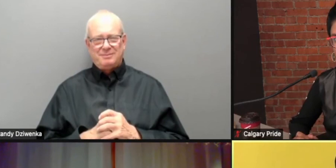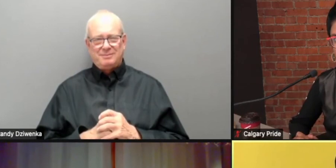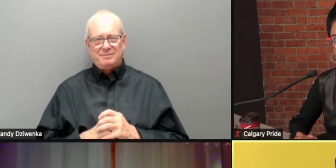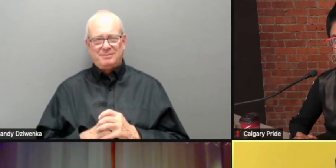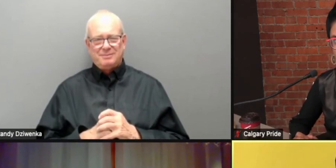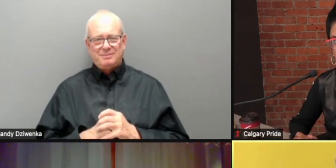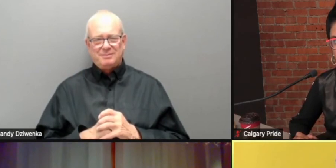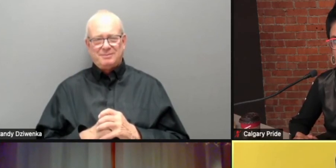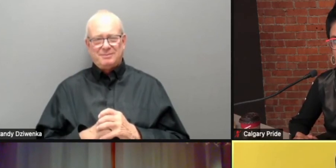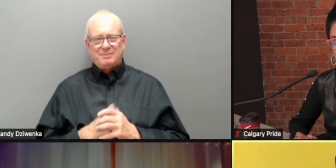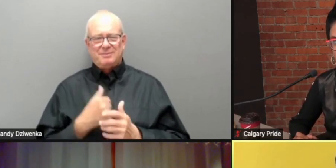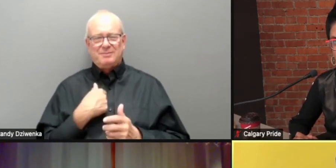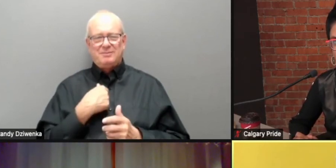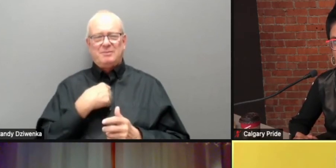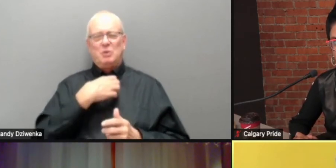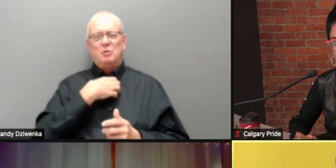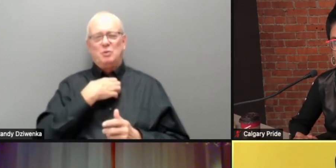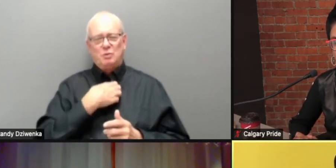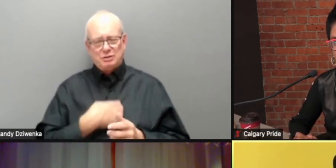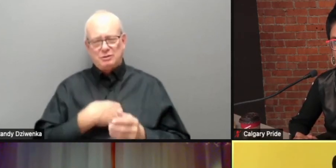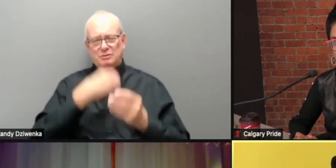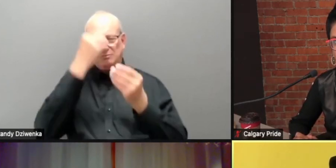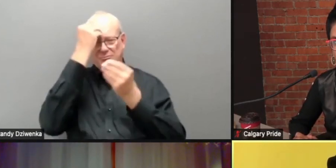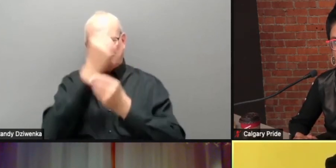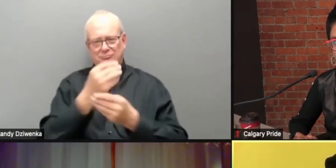should have come out much earlier than